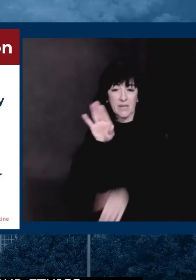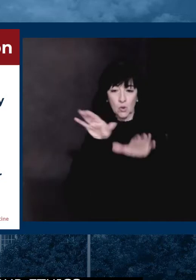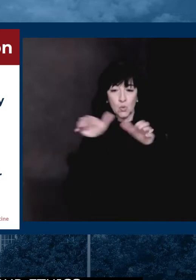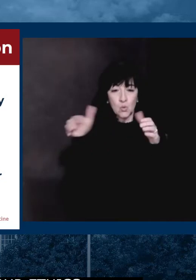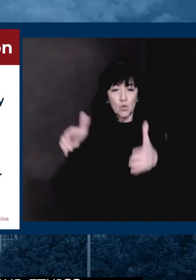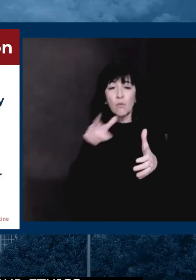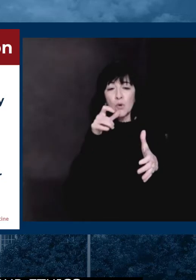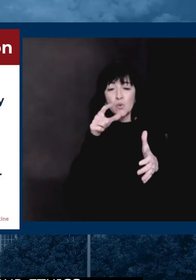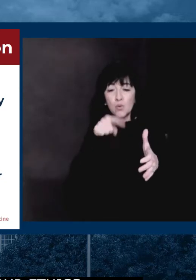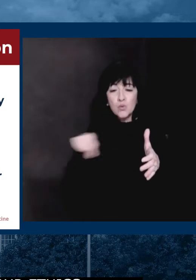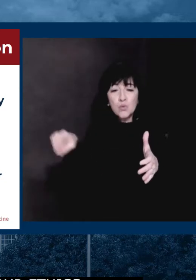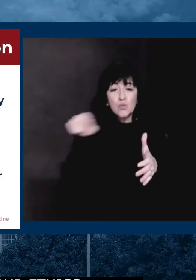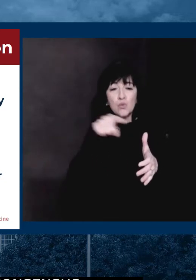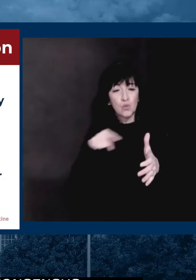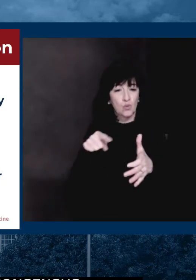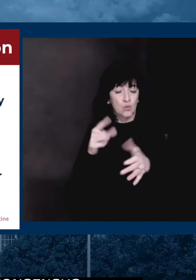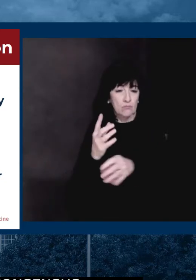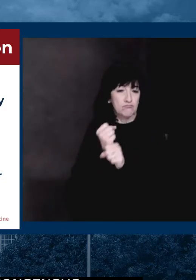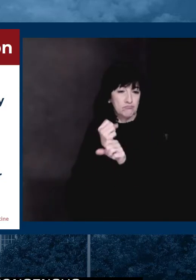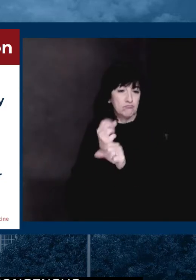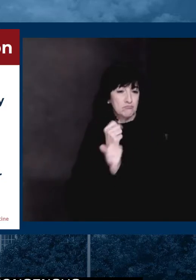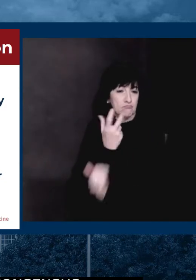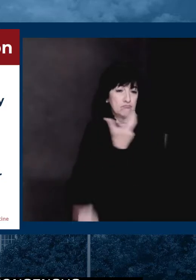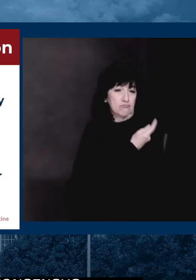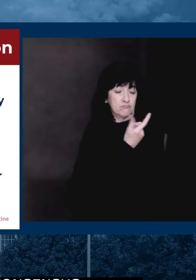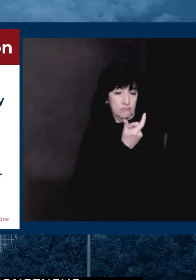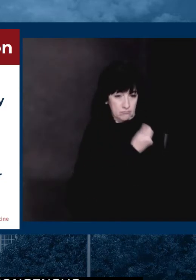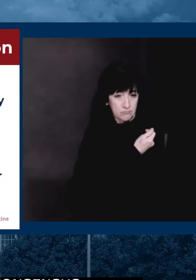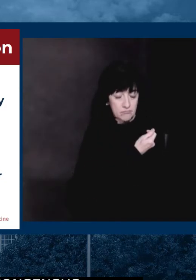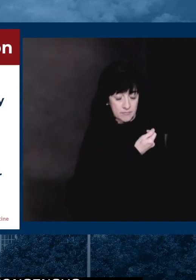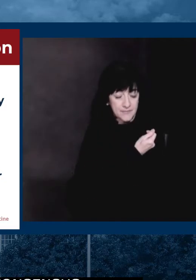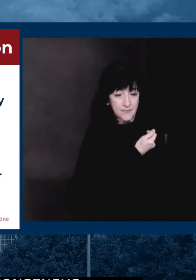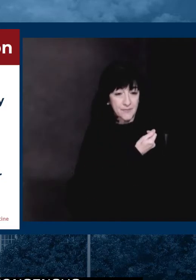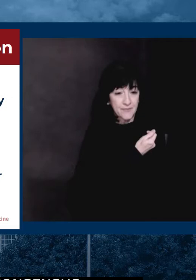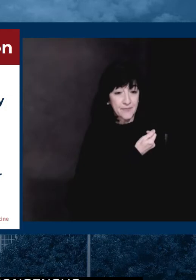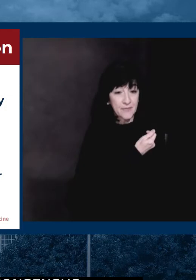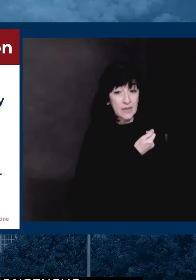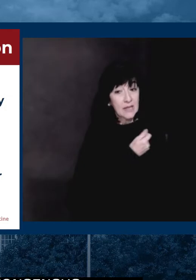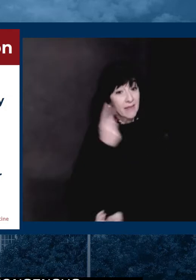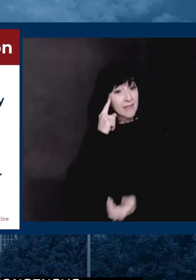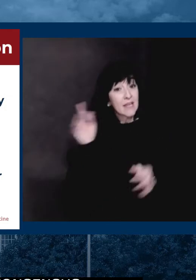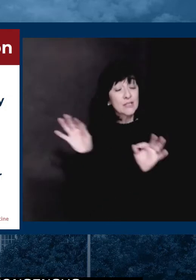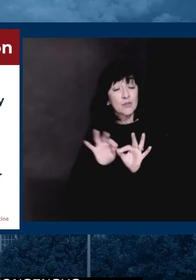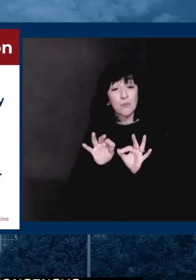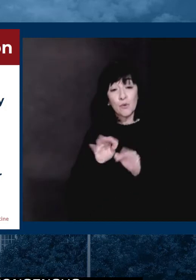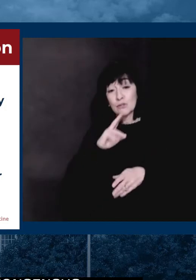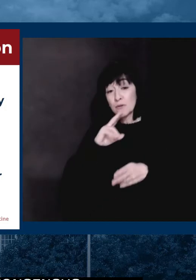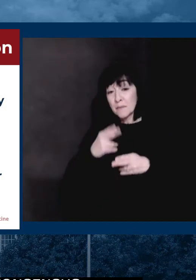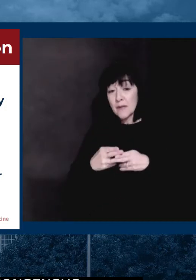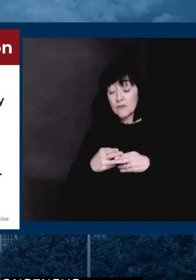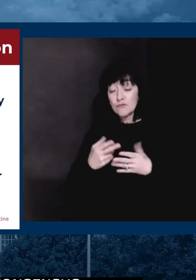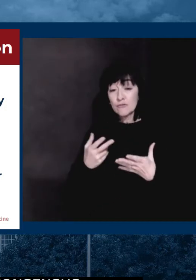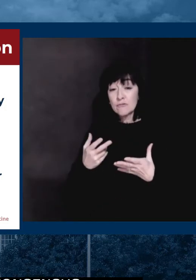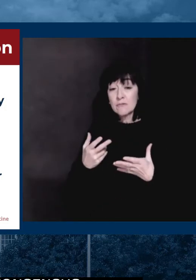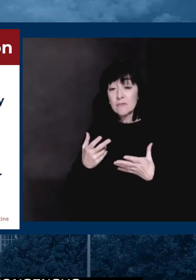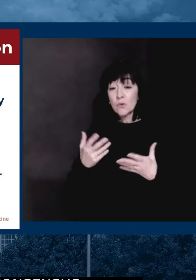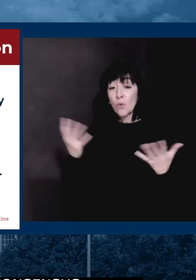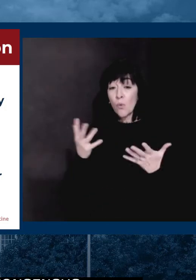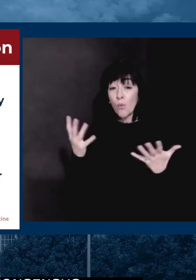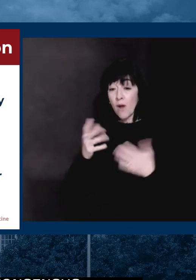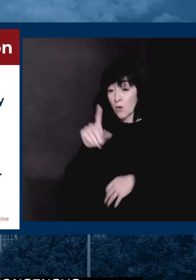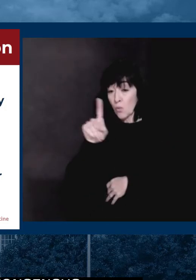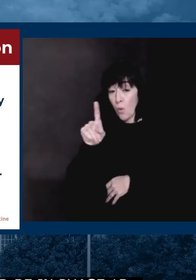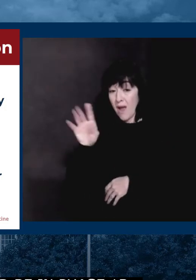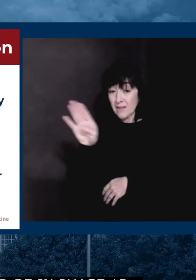decisions as far as who should be in phase 1B. I think it's important to mention phase 1B, we don't expect